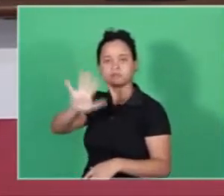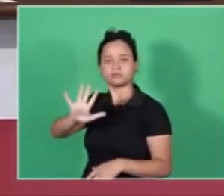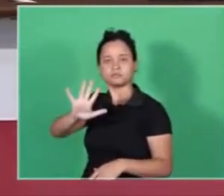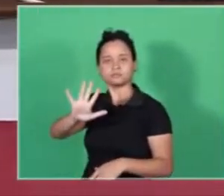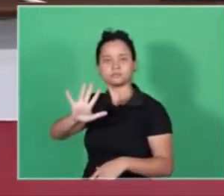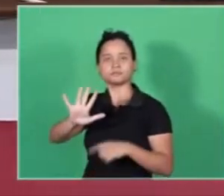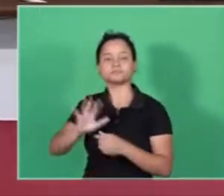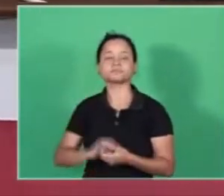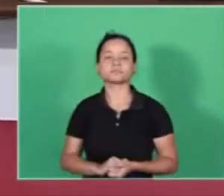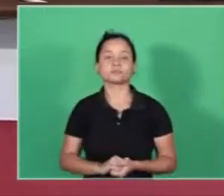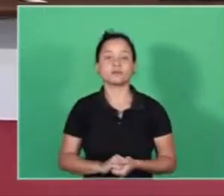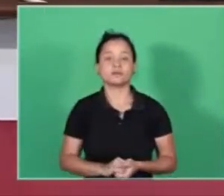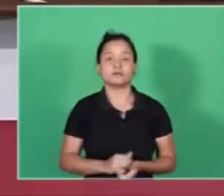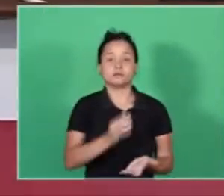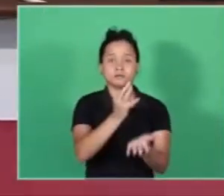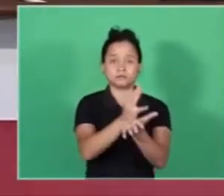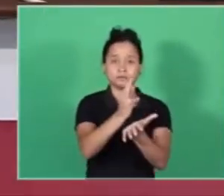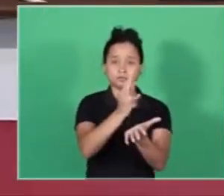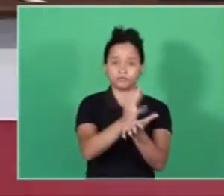The theology